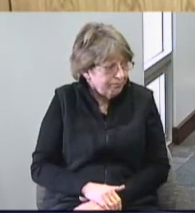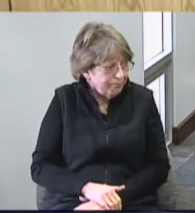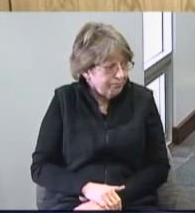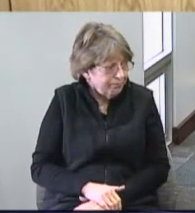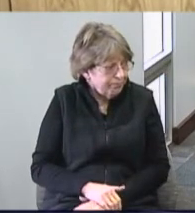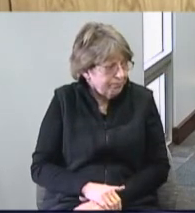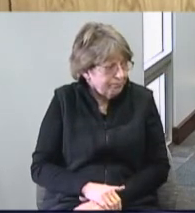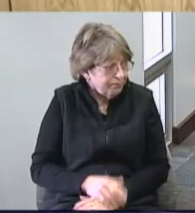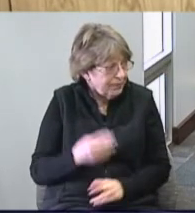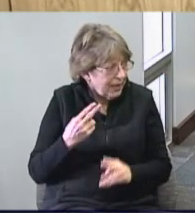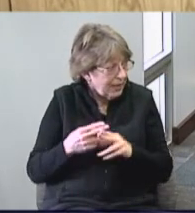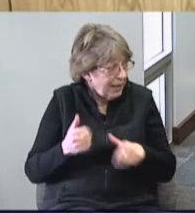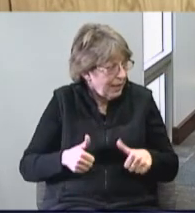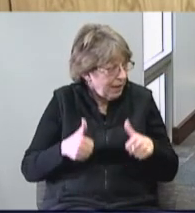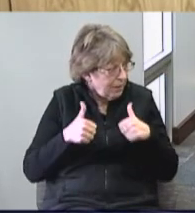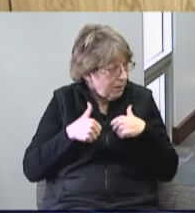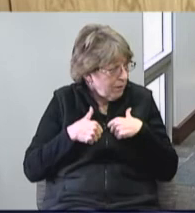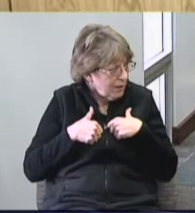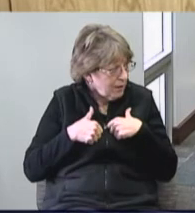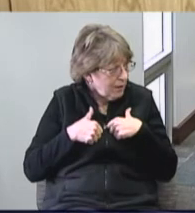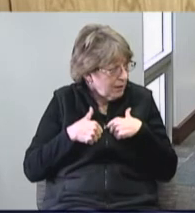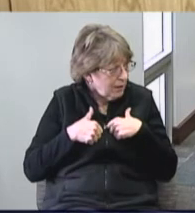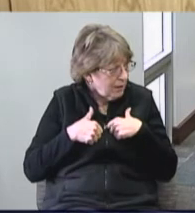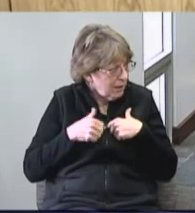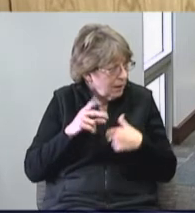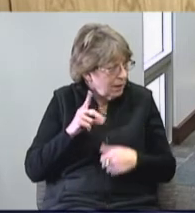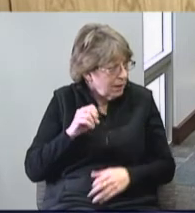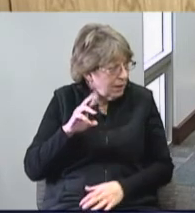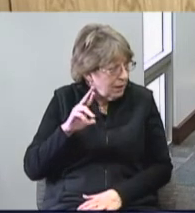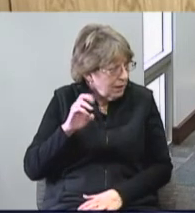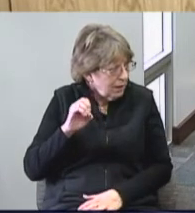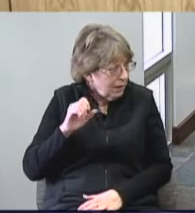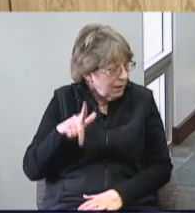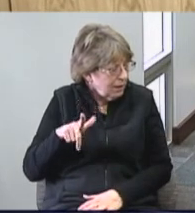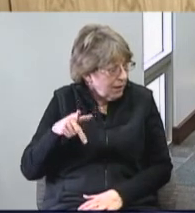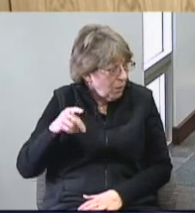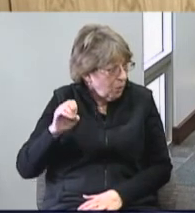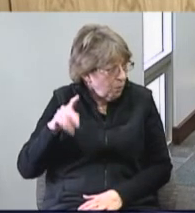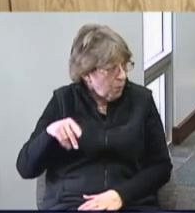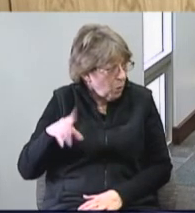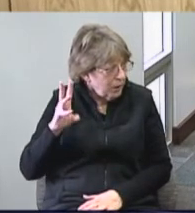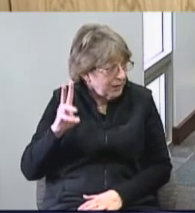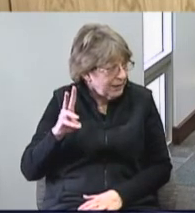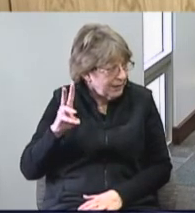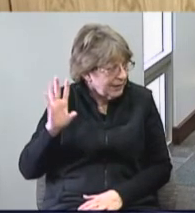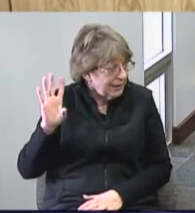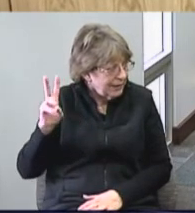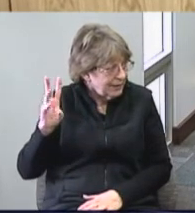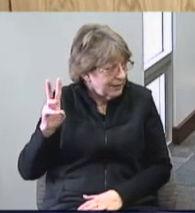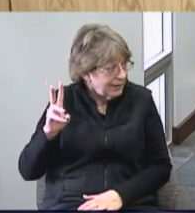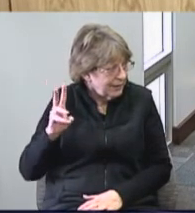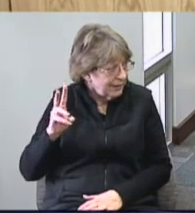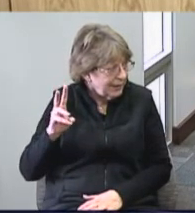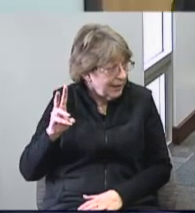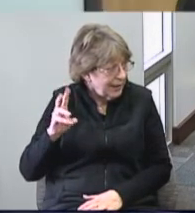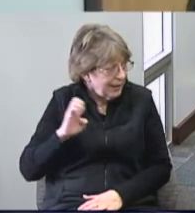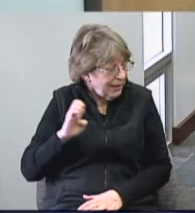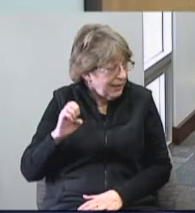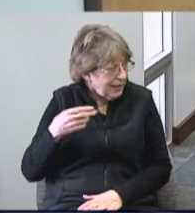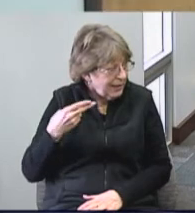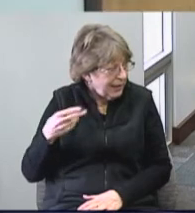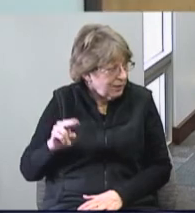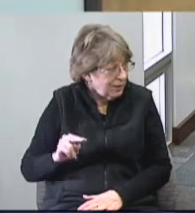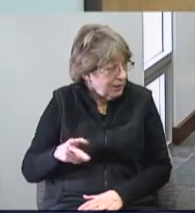Please state your name and address. My name's Darrell Pope. I live at 610 East 2nd here in Hutchinson. I've got a question I'd like to make. One